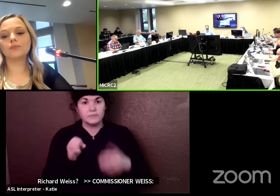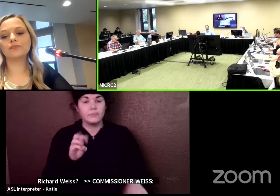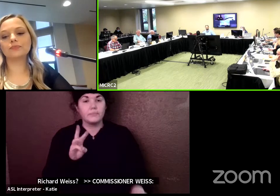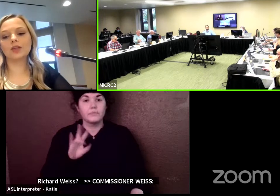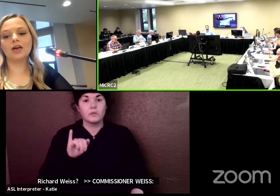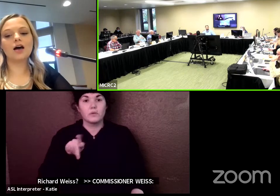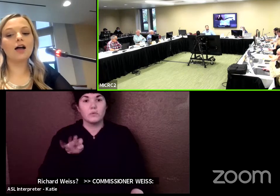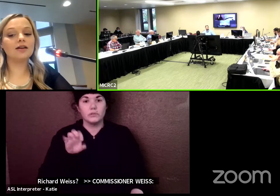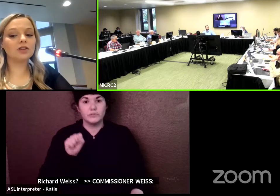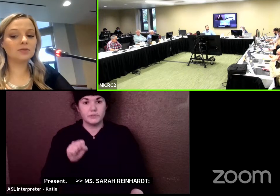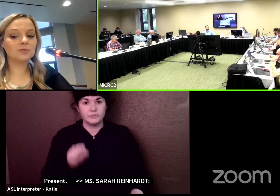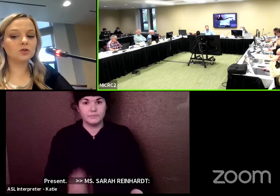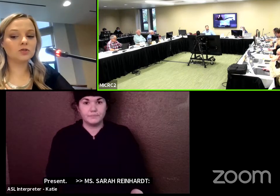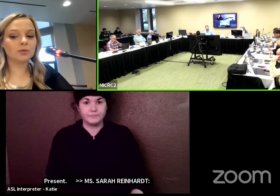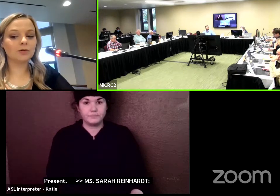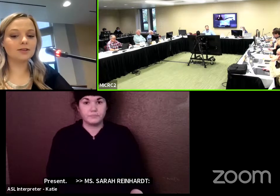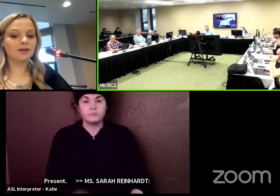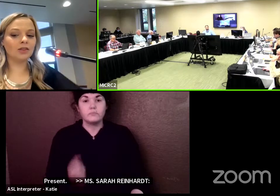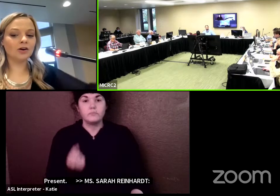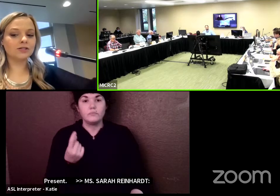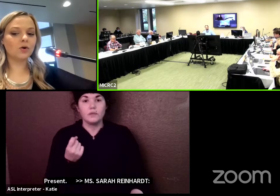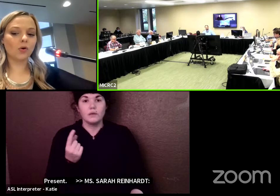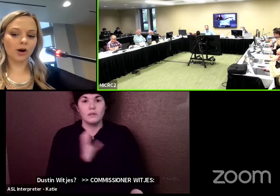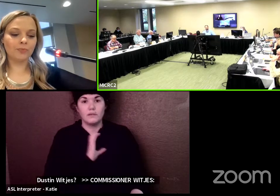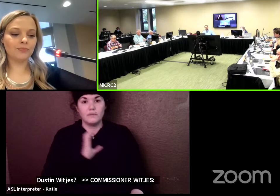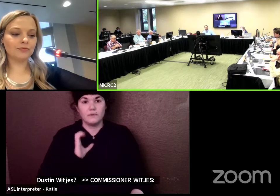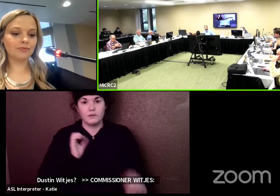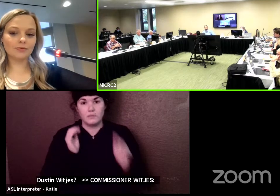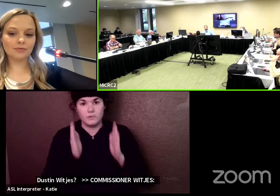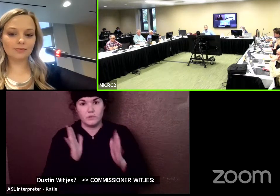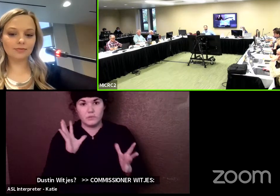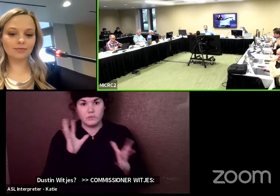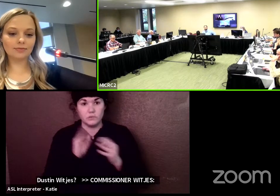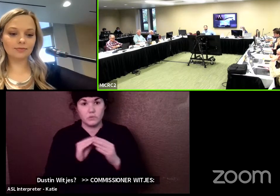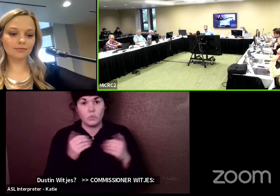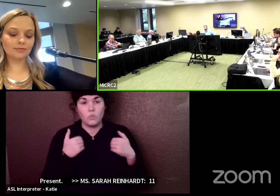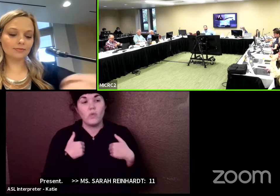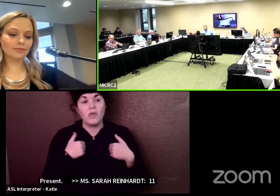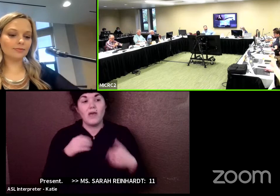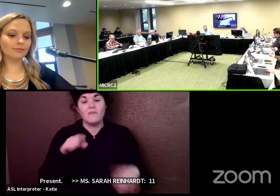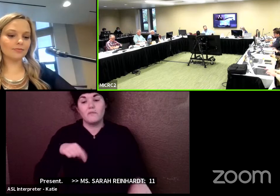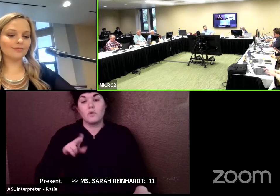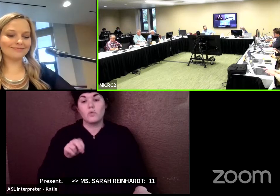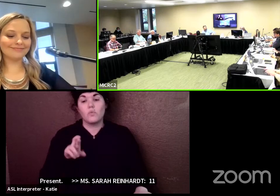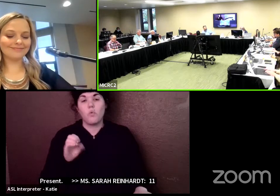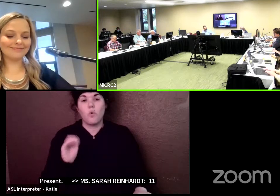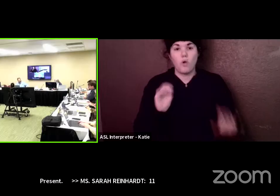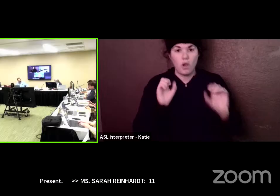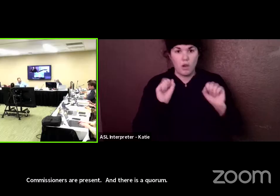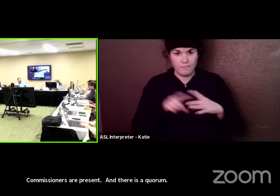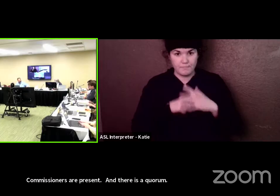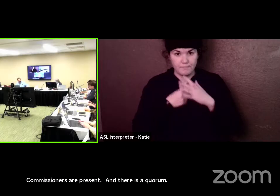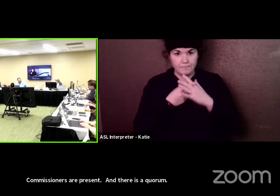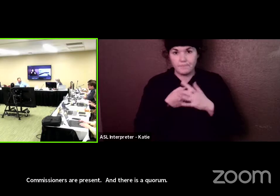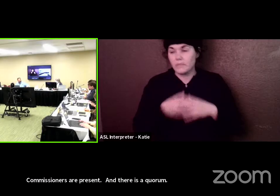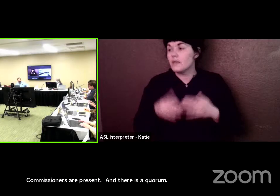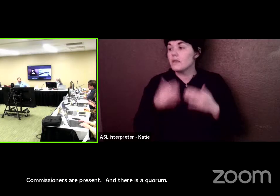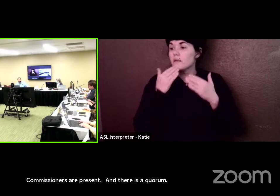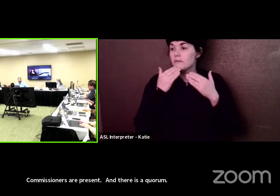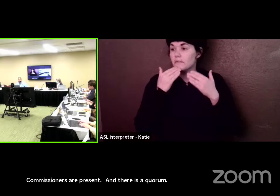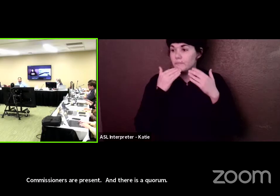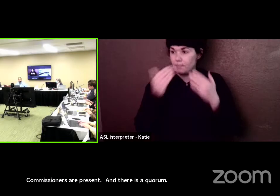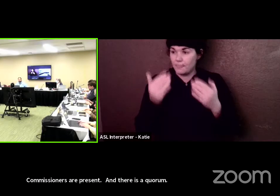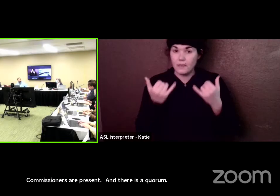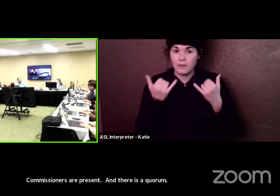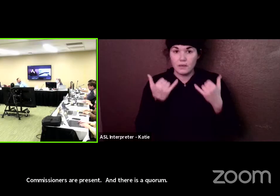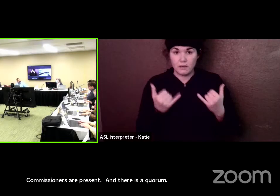present 11 commissioners are present and there is a quorum excellent thank you secretary of state um i believe we are